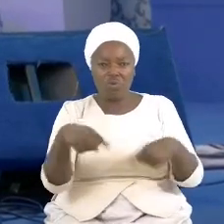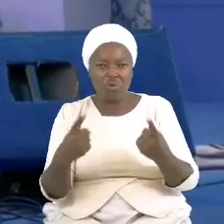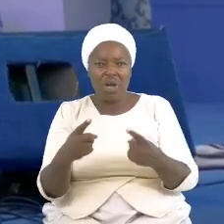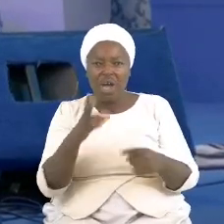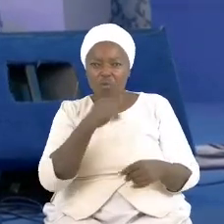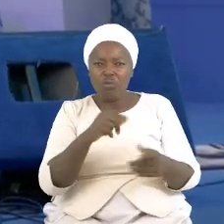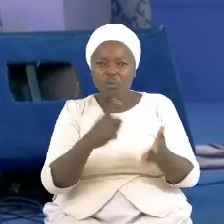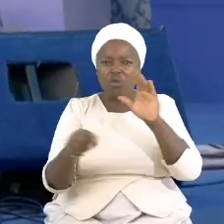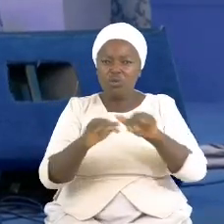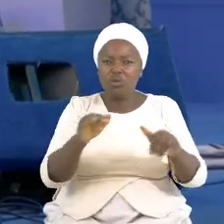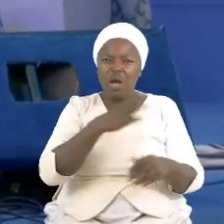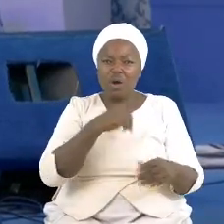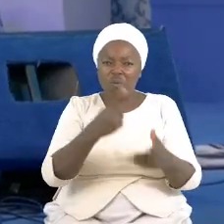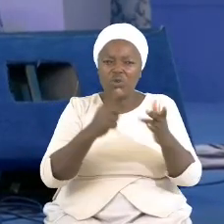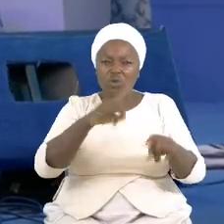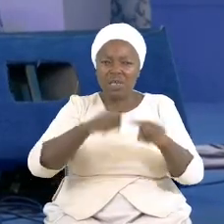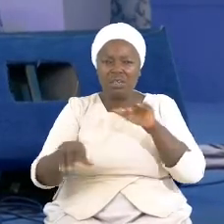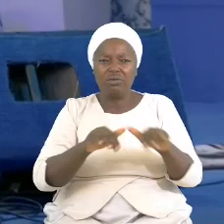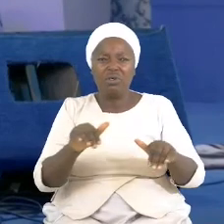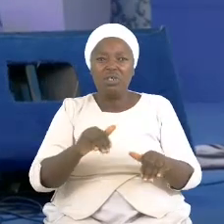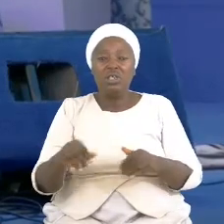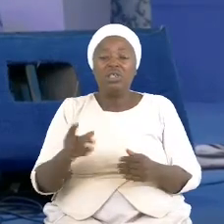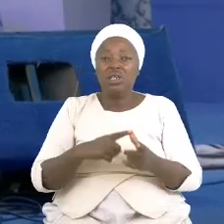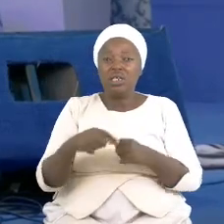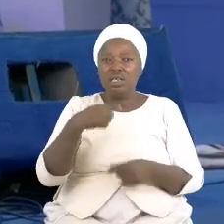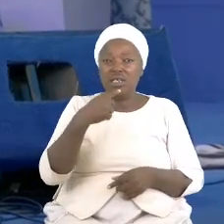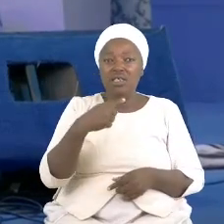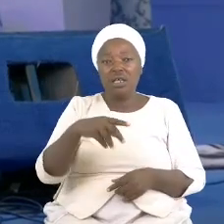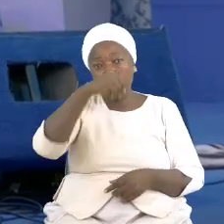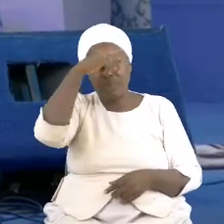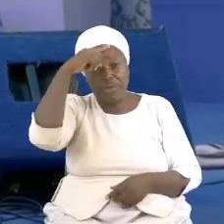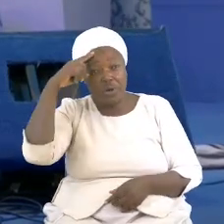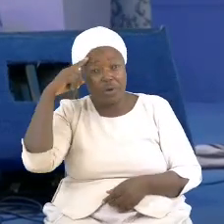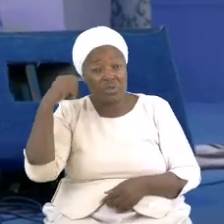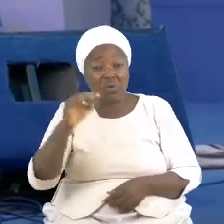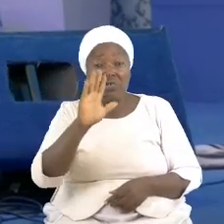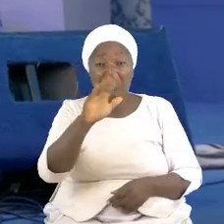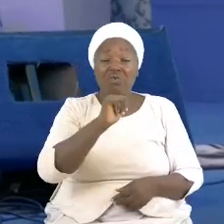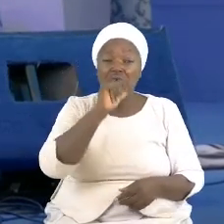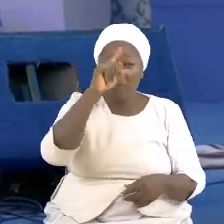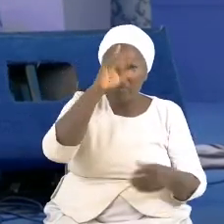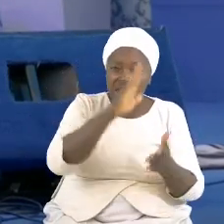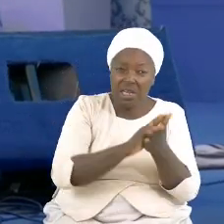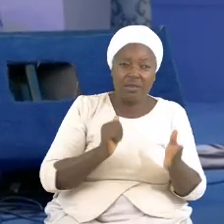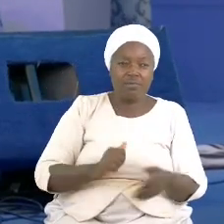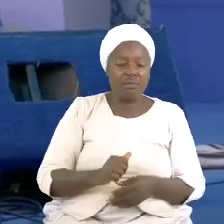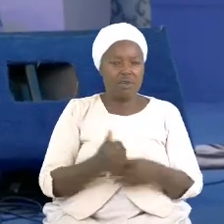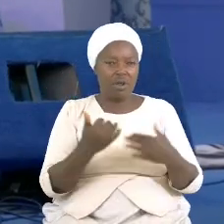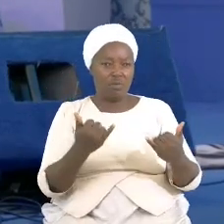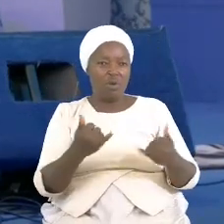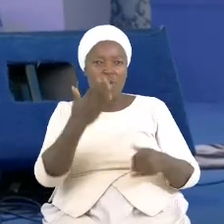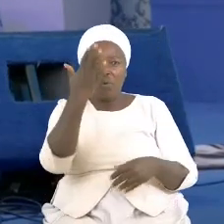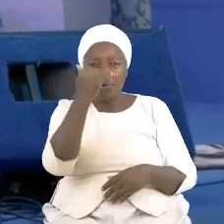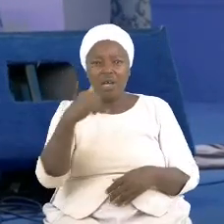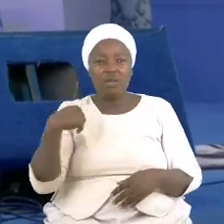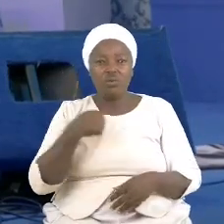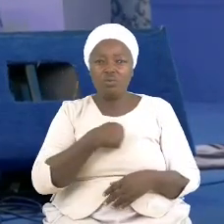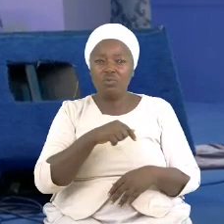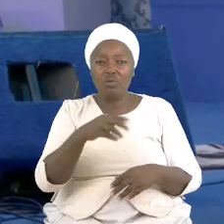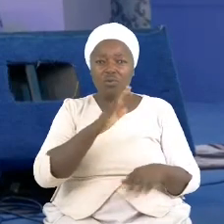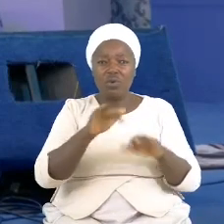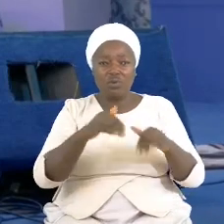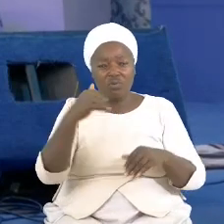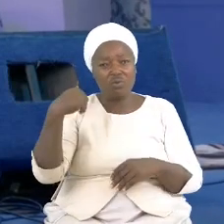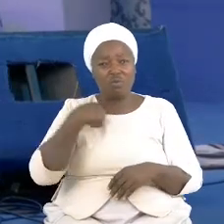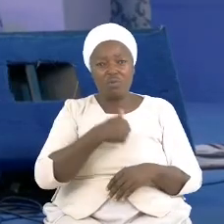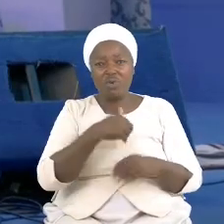and what you cannot do. It says, because of your unbelief. Why do we have nights of sorrow, nights